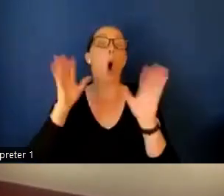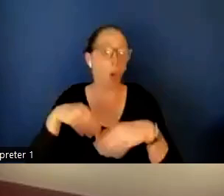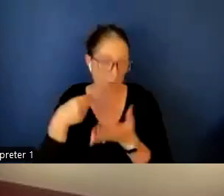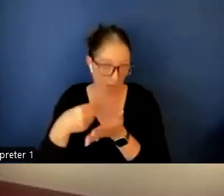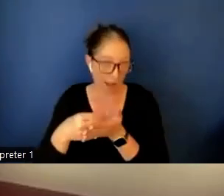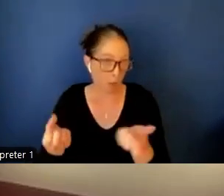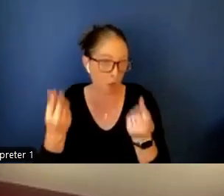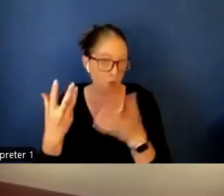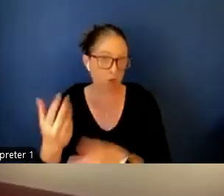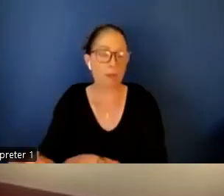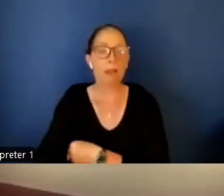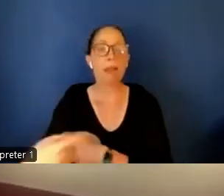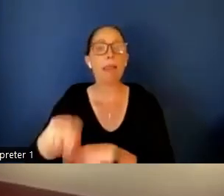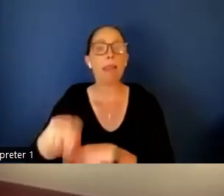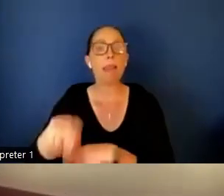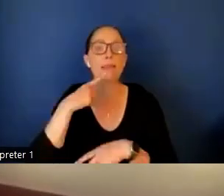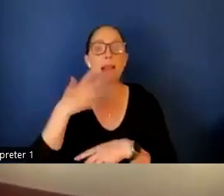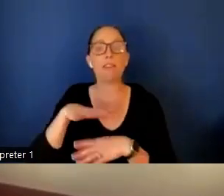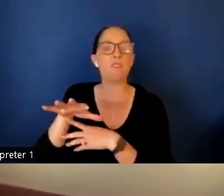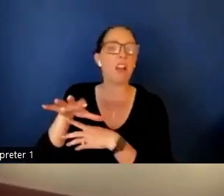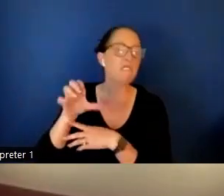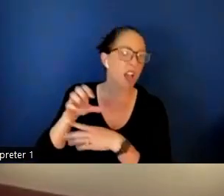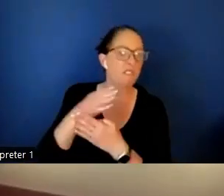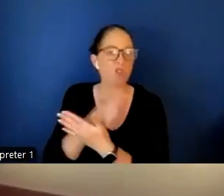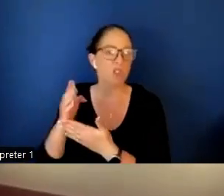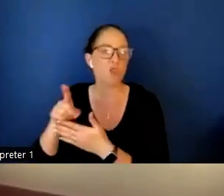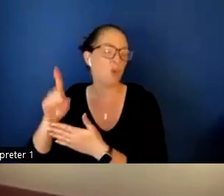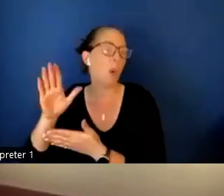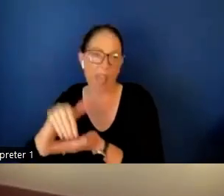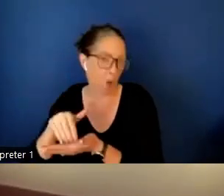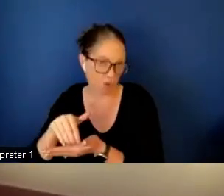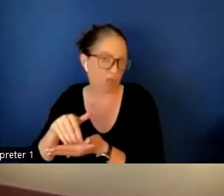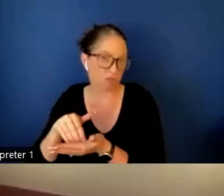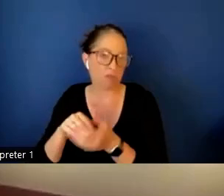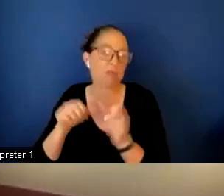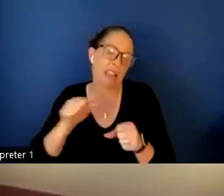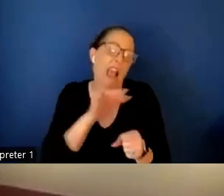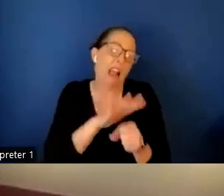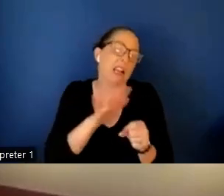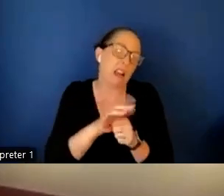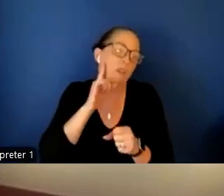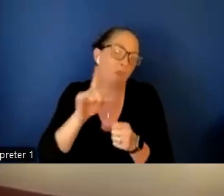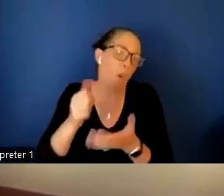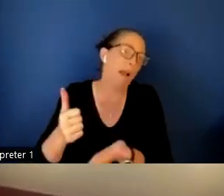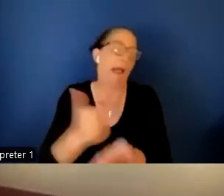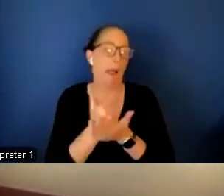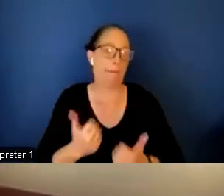as far as the amount, they said they would be happy with 500 to 1,000, that they could do enough with it that their lives would be better.